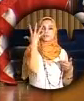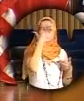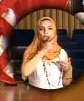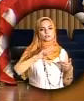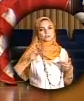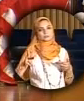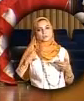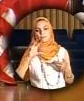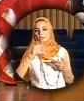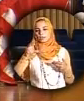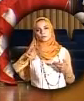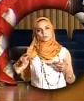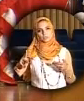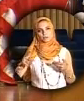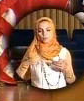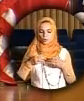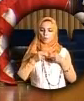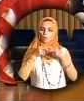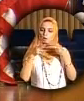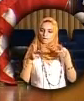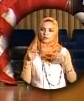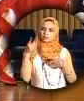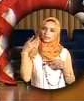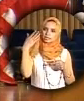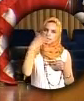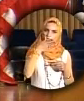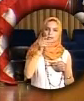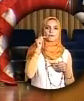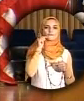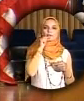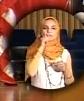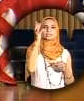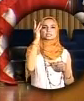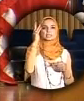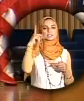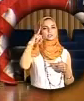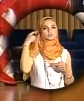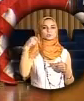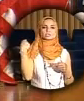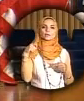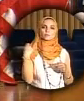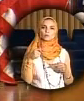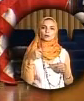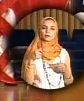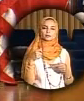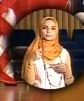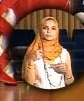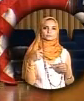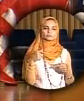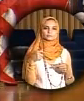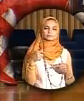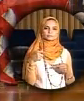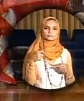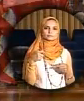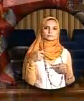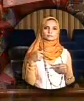Movement organized an international youth forum in September 2007 in Sharm el Sheikh under the banner The